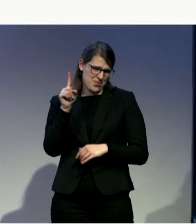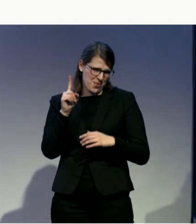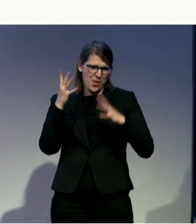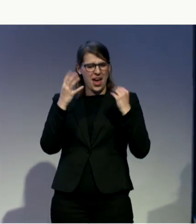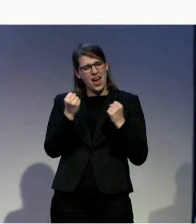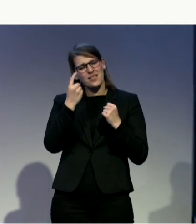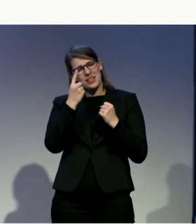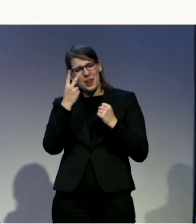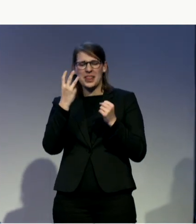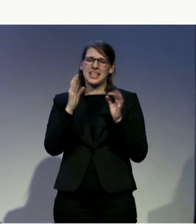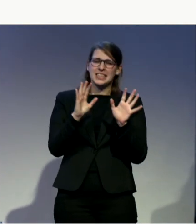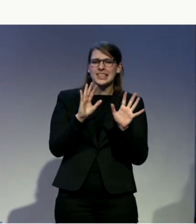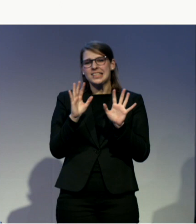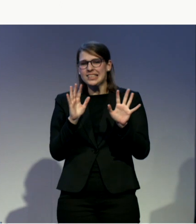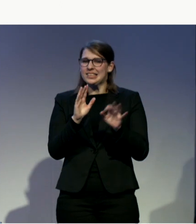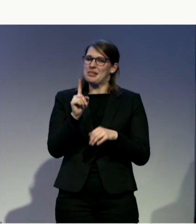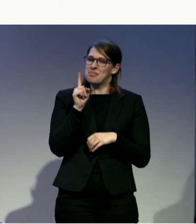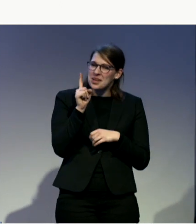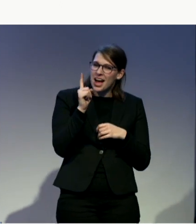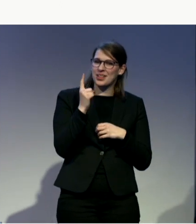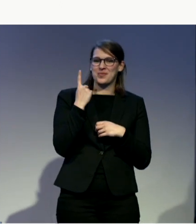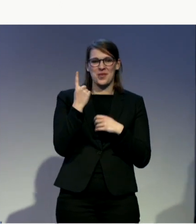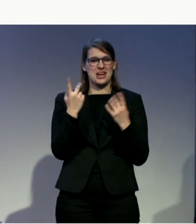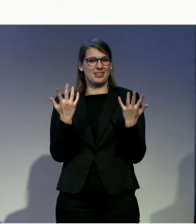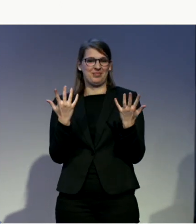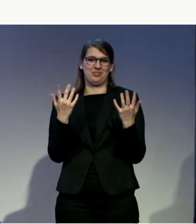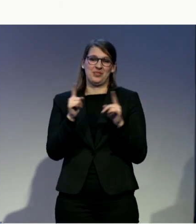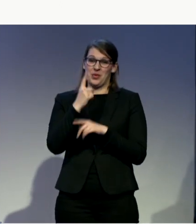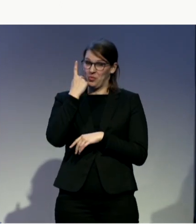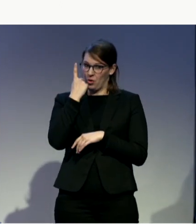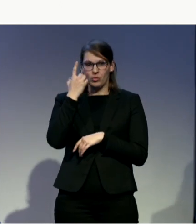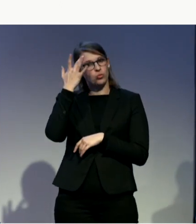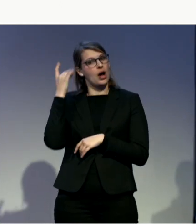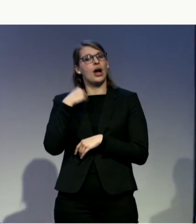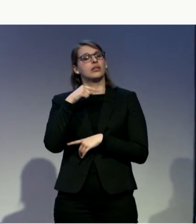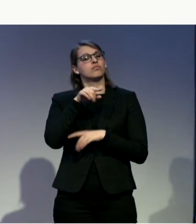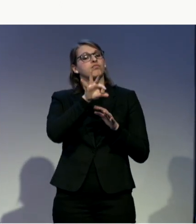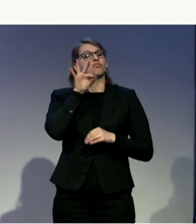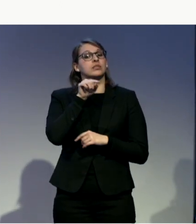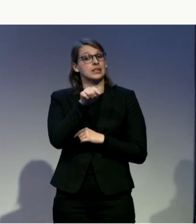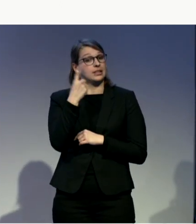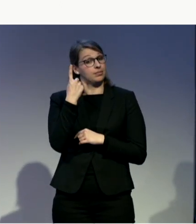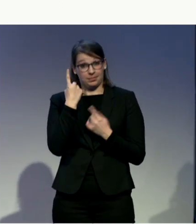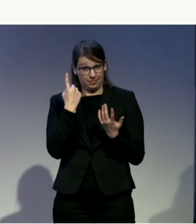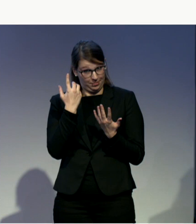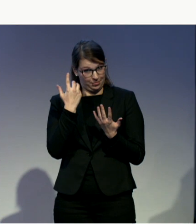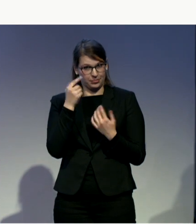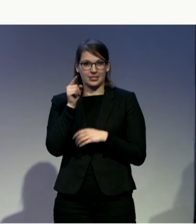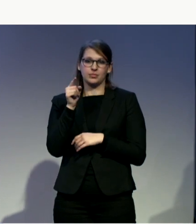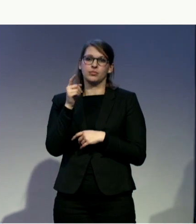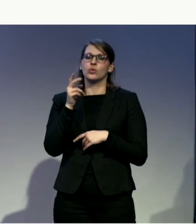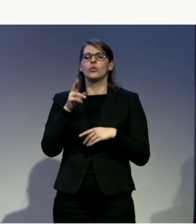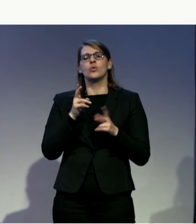the things that made me choose it is, unlike many films about disability and